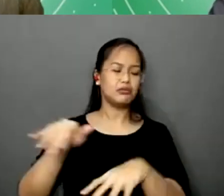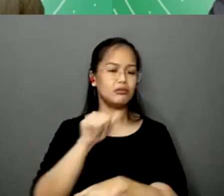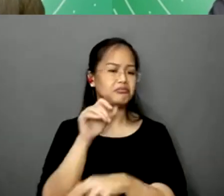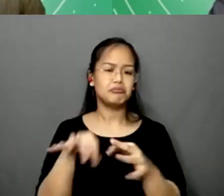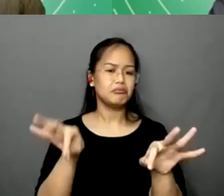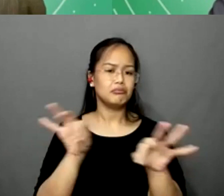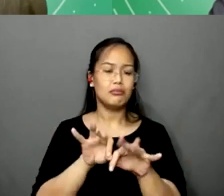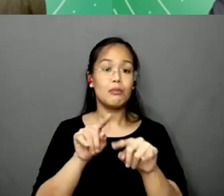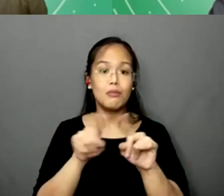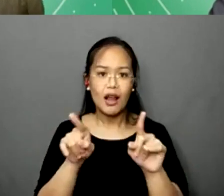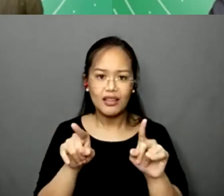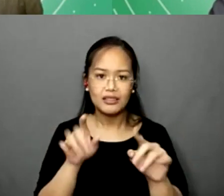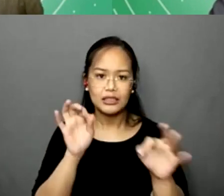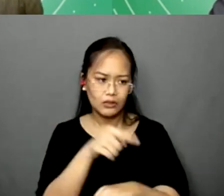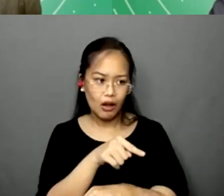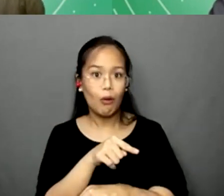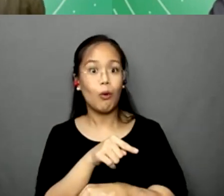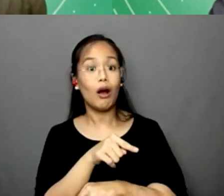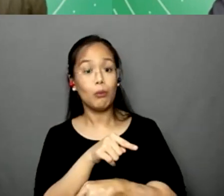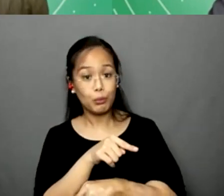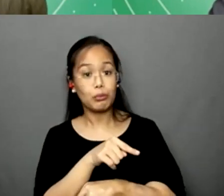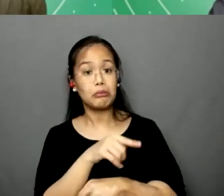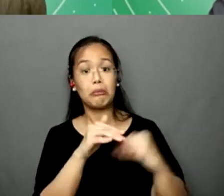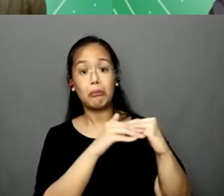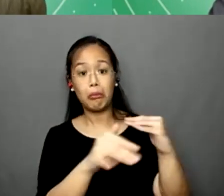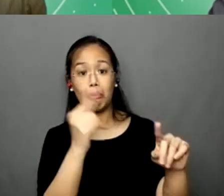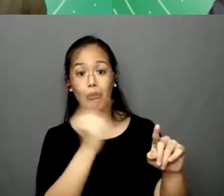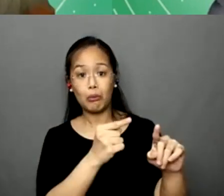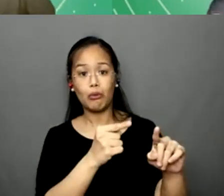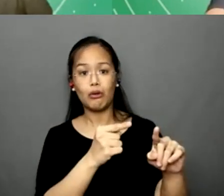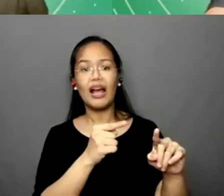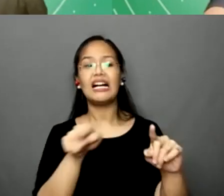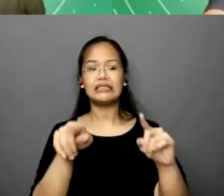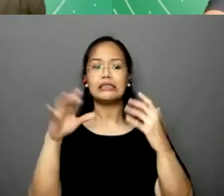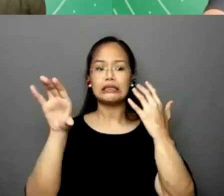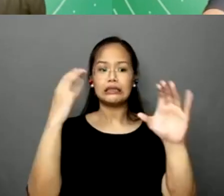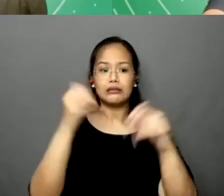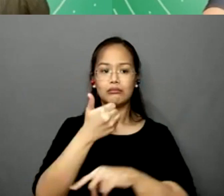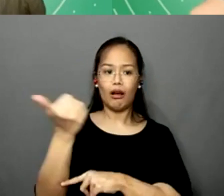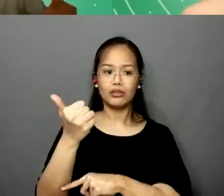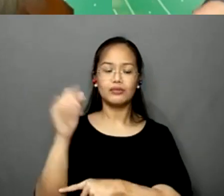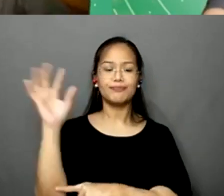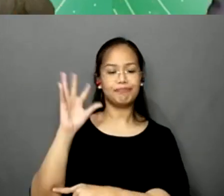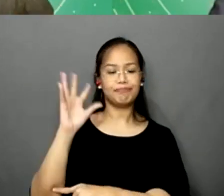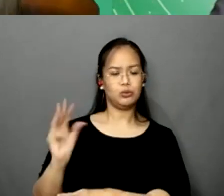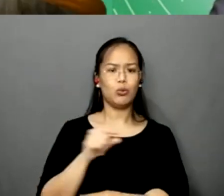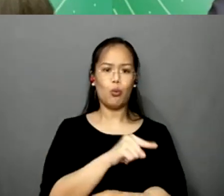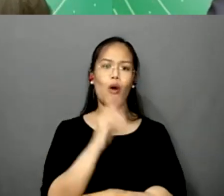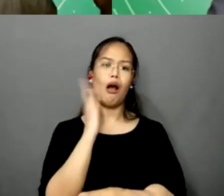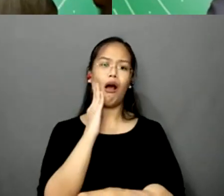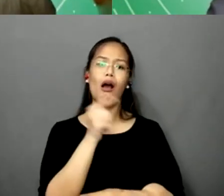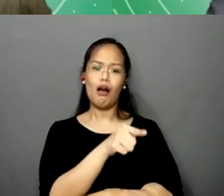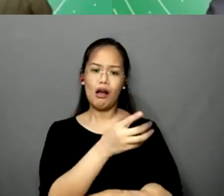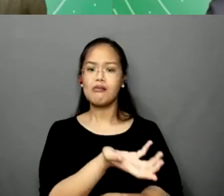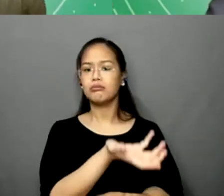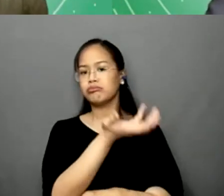differentiate you from other competitors. So it's one way of looking at it. It doesn't always have to be a requirement